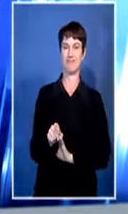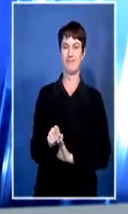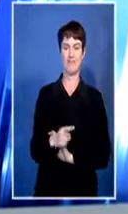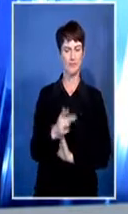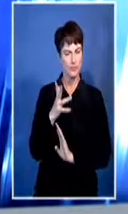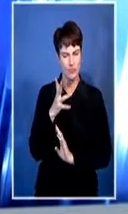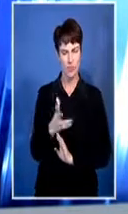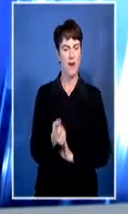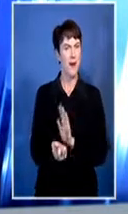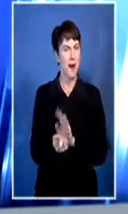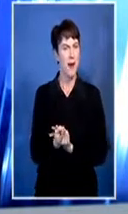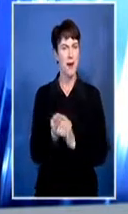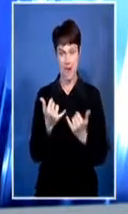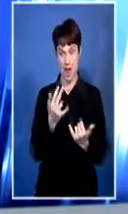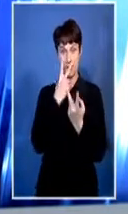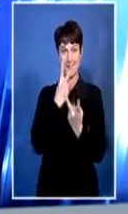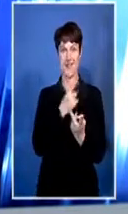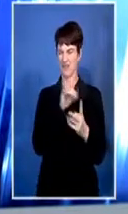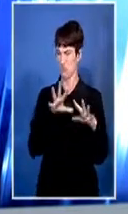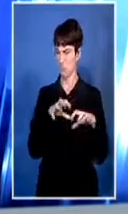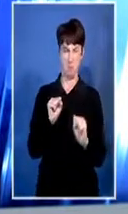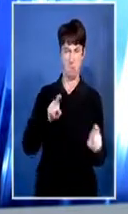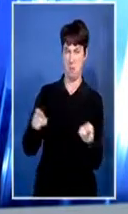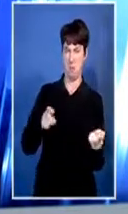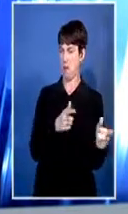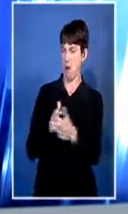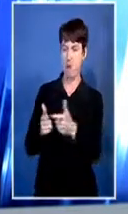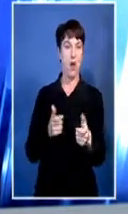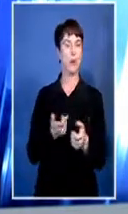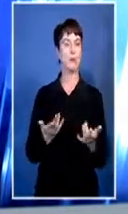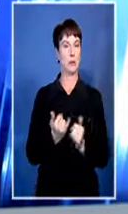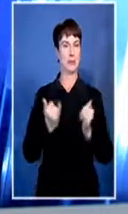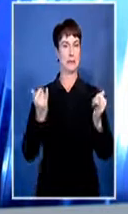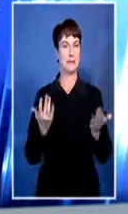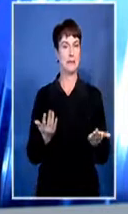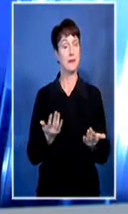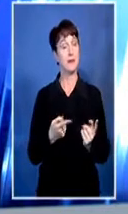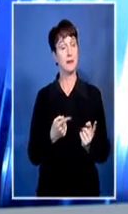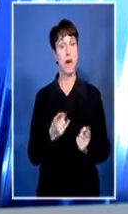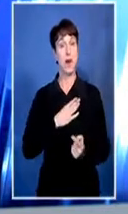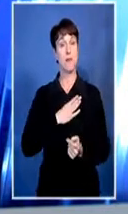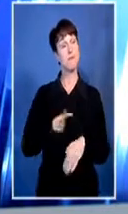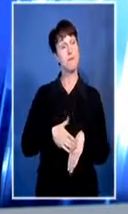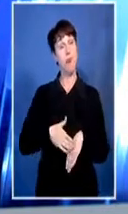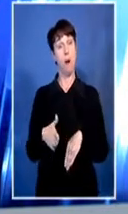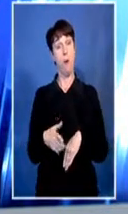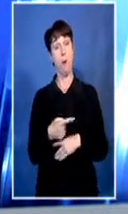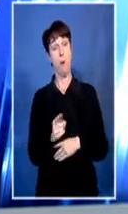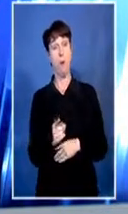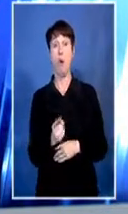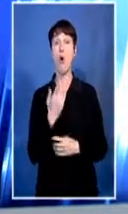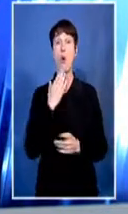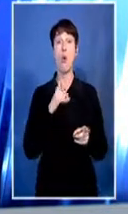lead to the kind of clampdown we're seeing currently, particularly because much of the military is still in